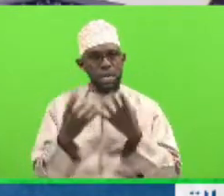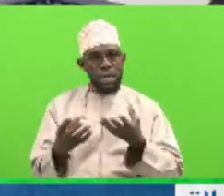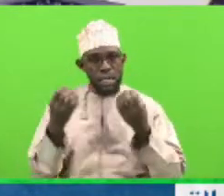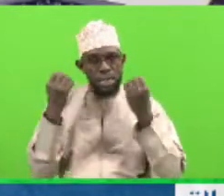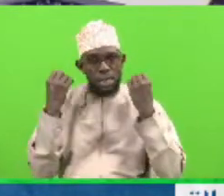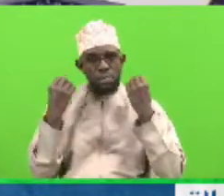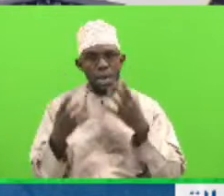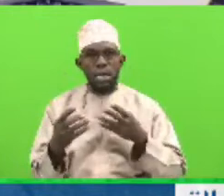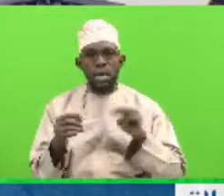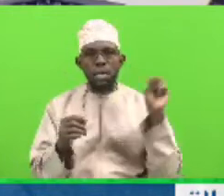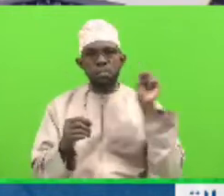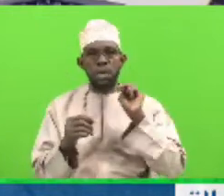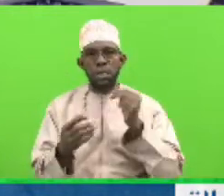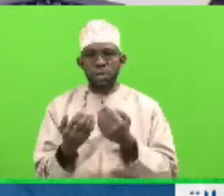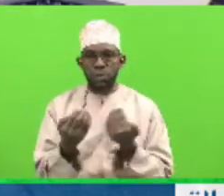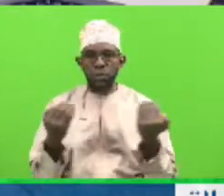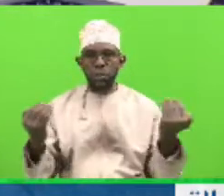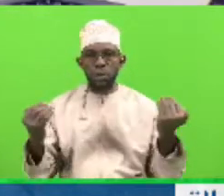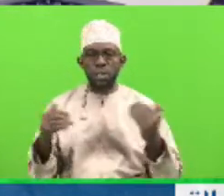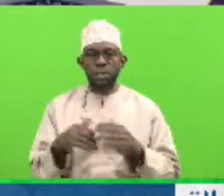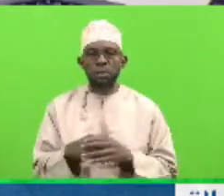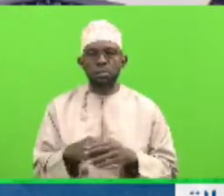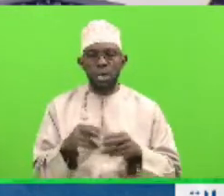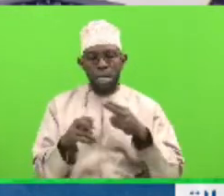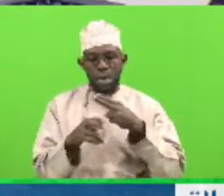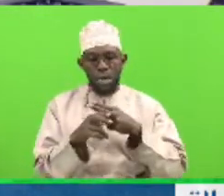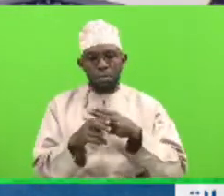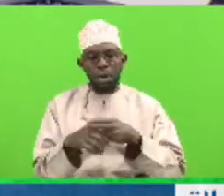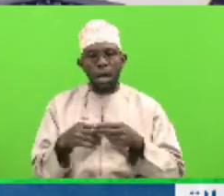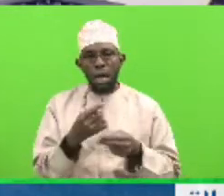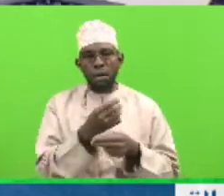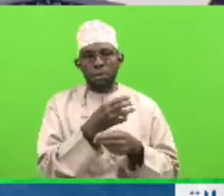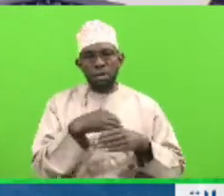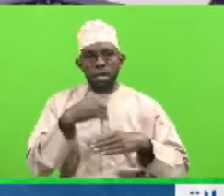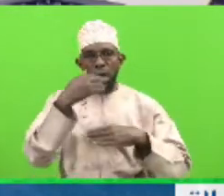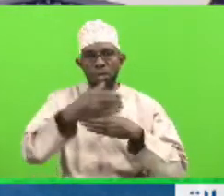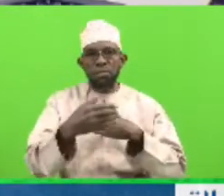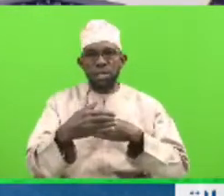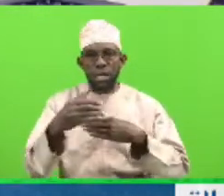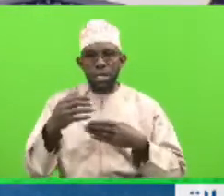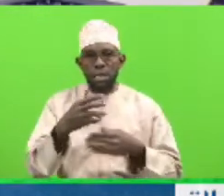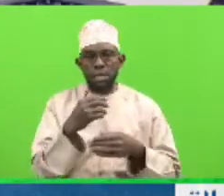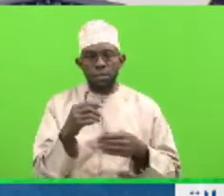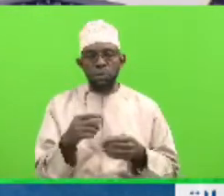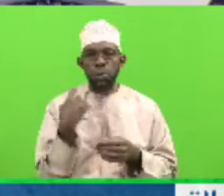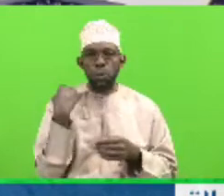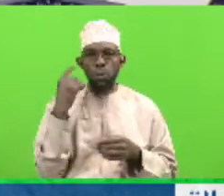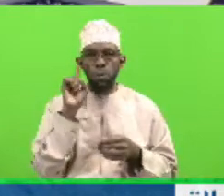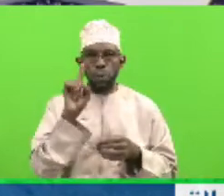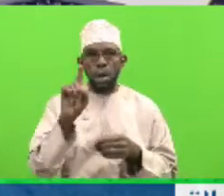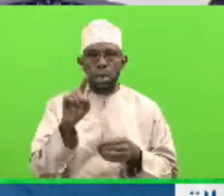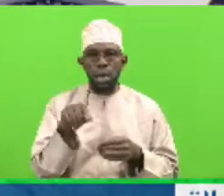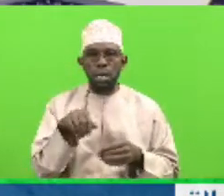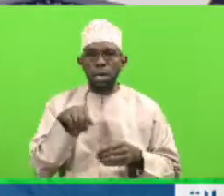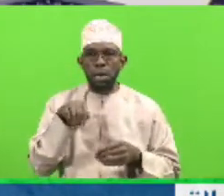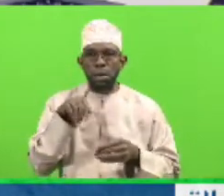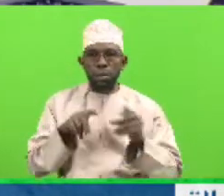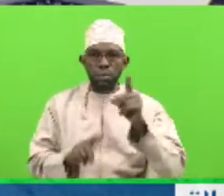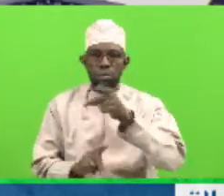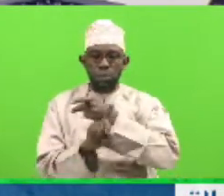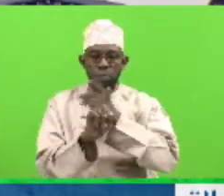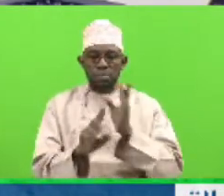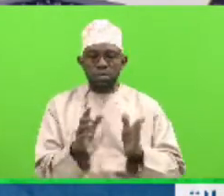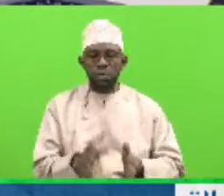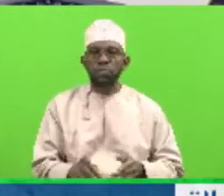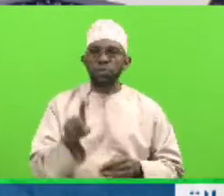and millions of children named after them, there is one prophet of Allah subhanahu wa